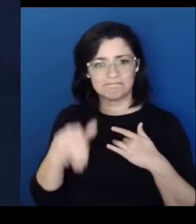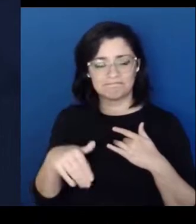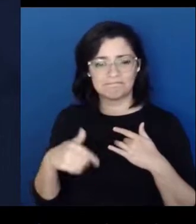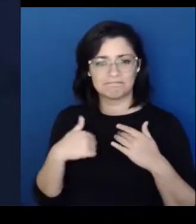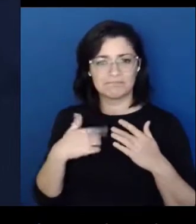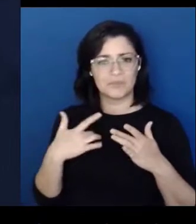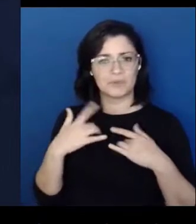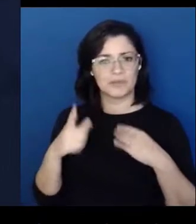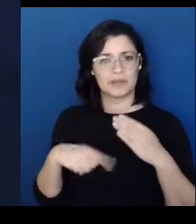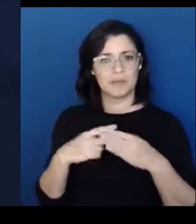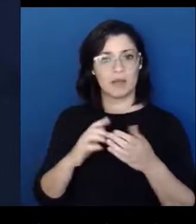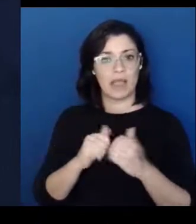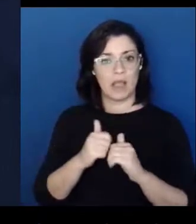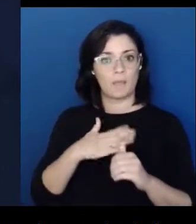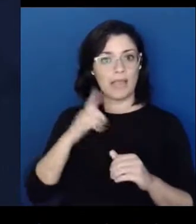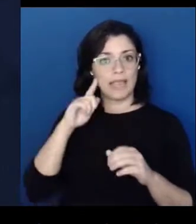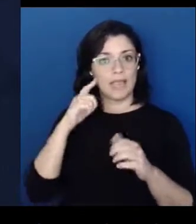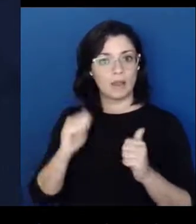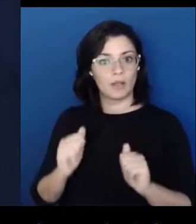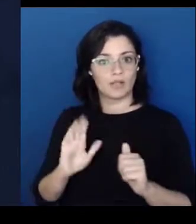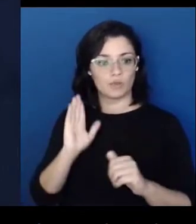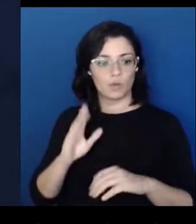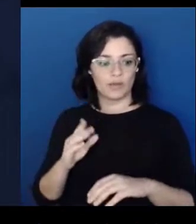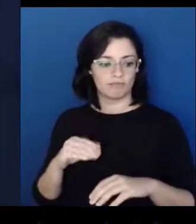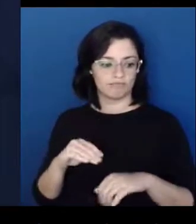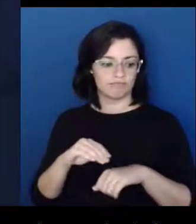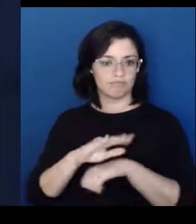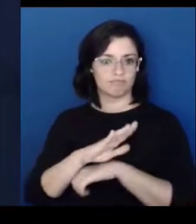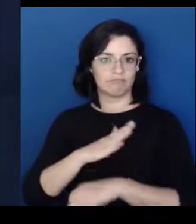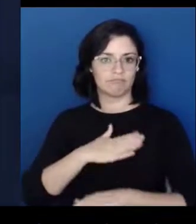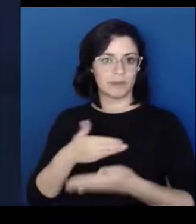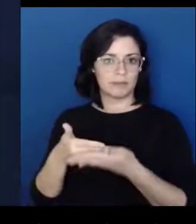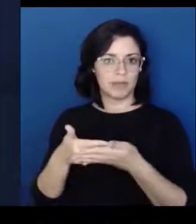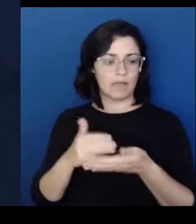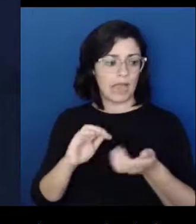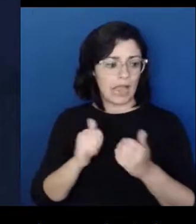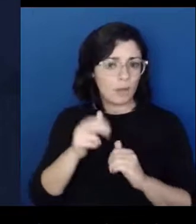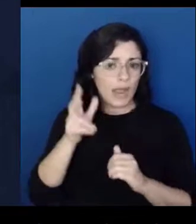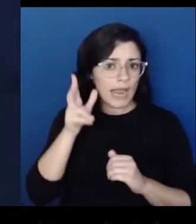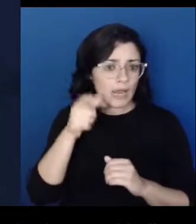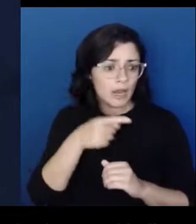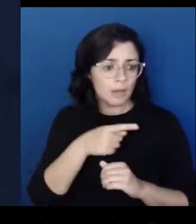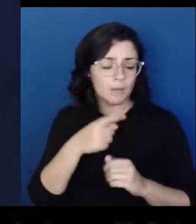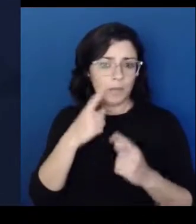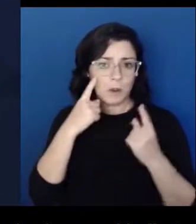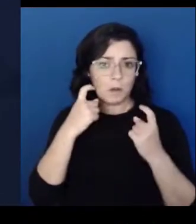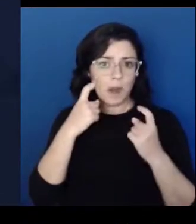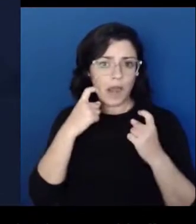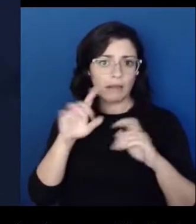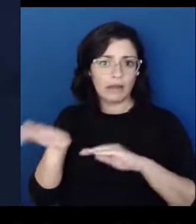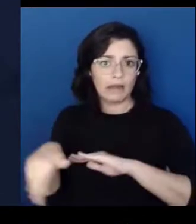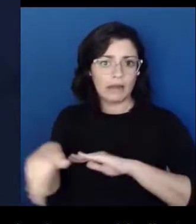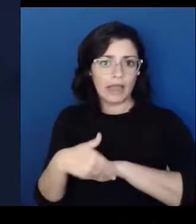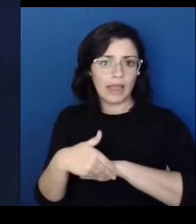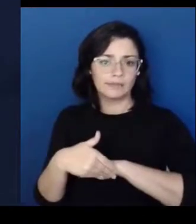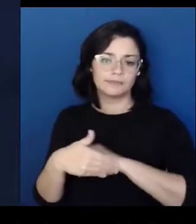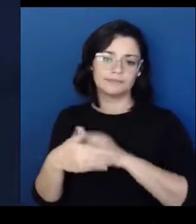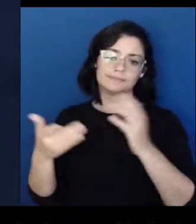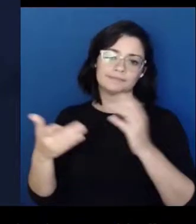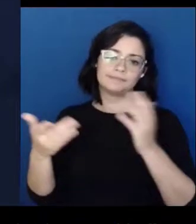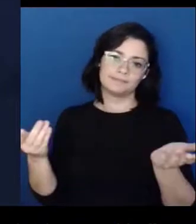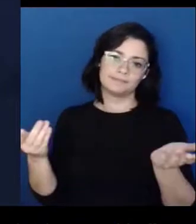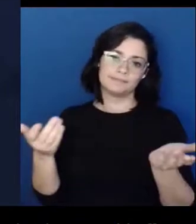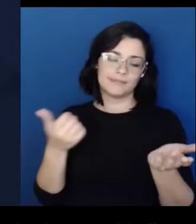Like, how would I hear him crying in the night? Well, any mom, with a partner understands the answer to that